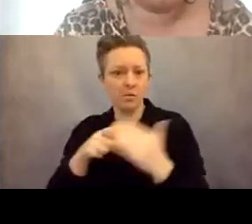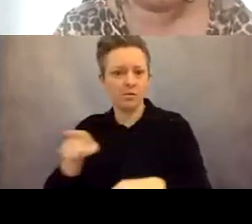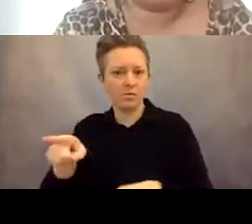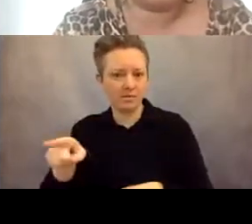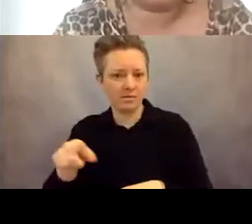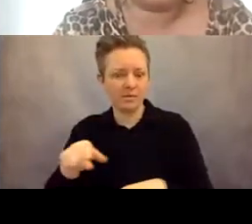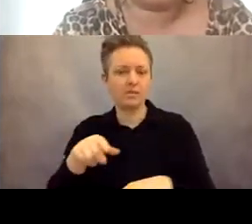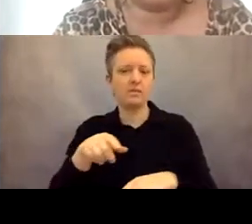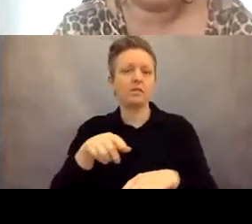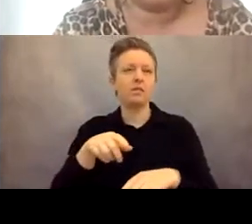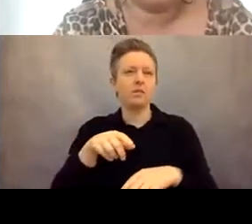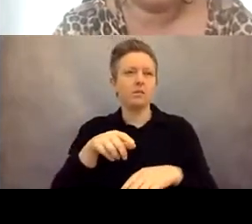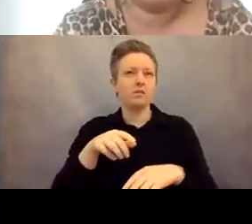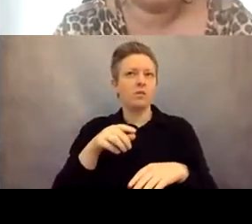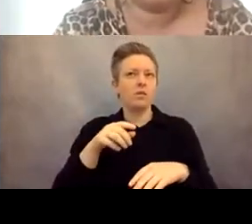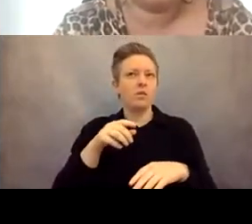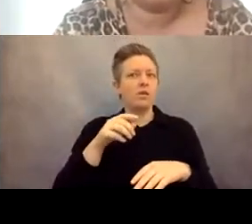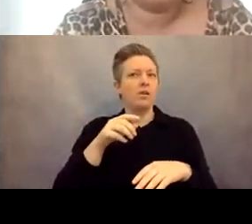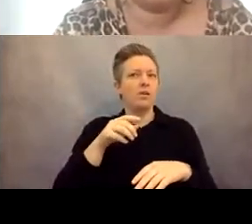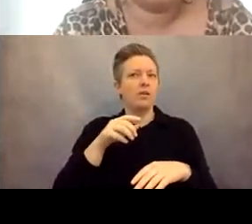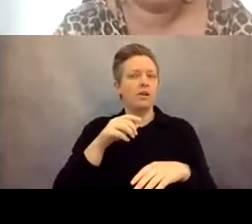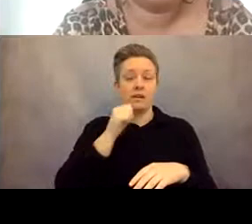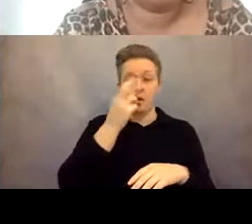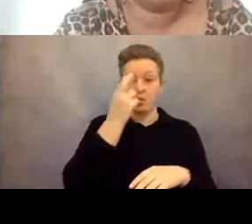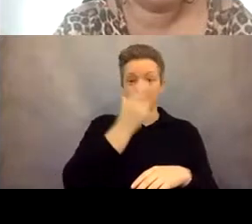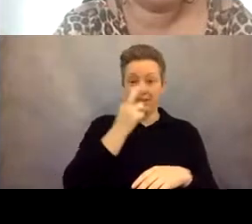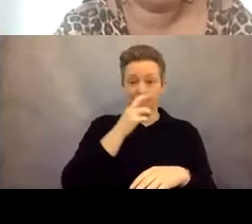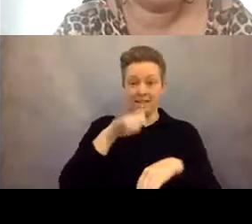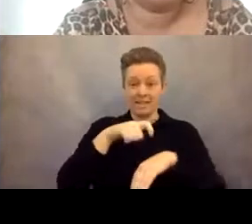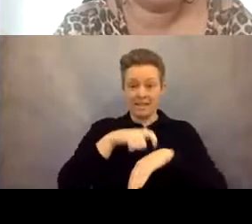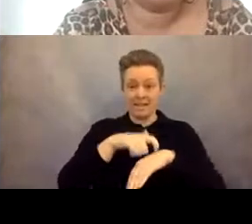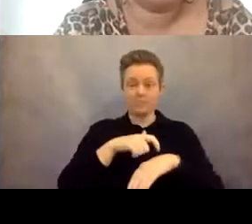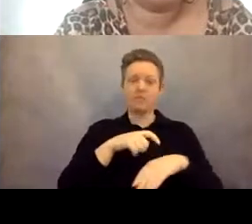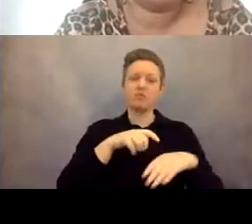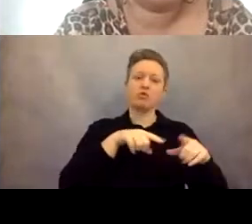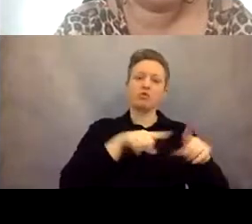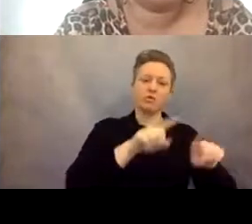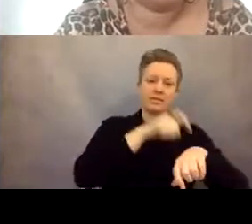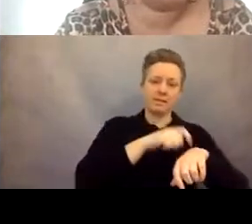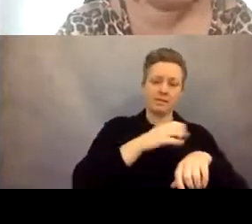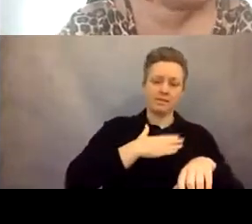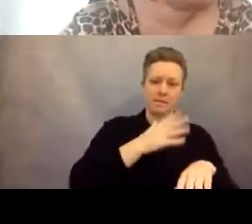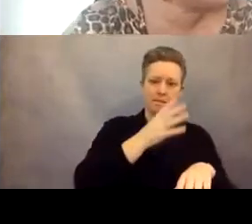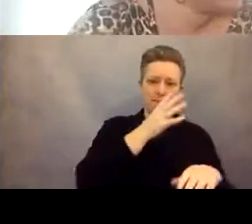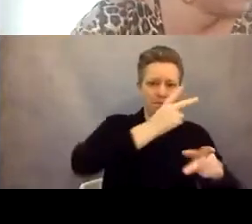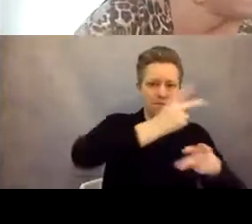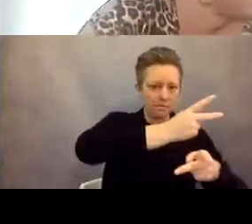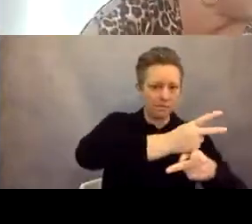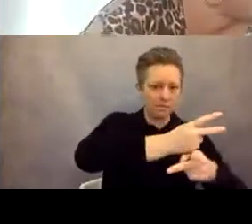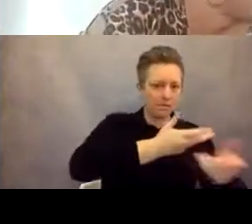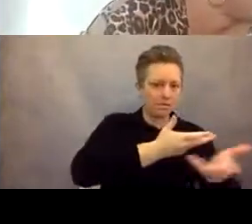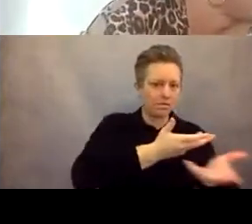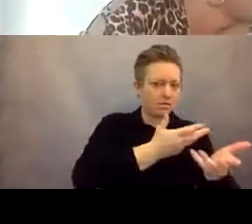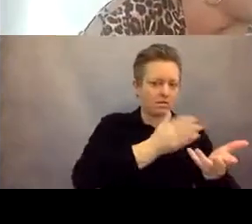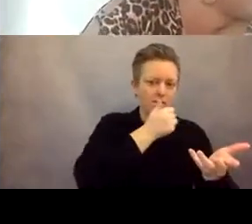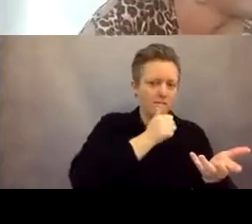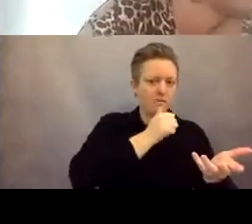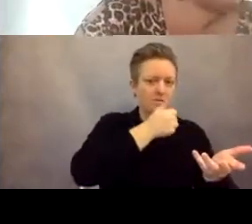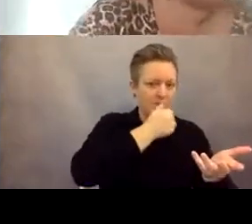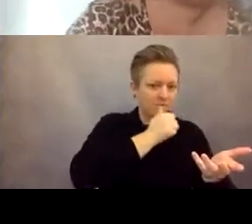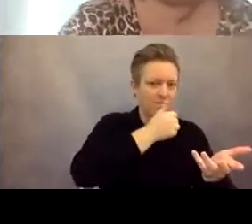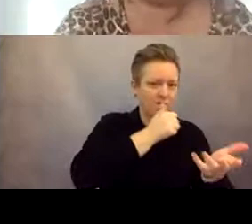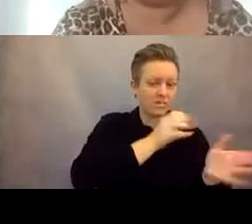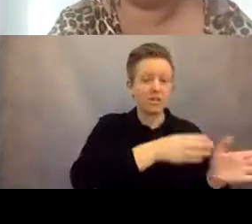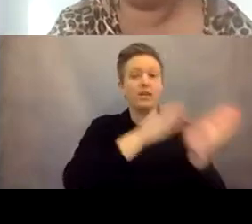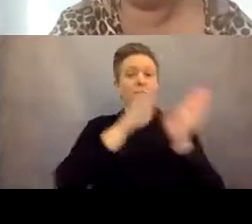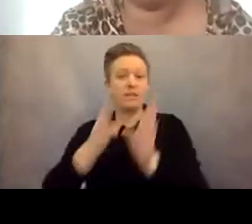years to come, was to what degree, having borne witness to the suffering of my mom and then the subsequent years of bearing witness to so much suffering